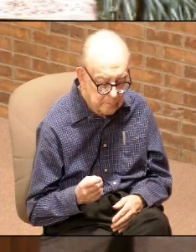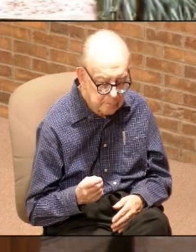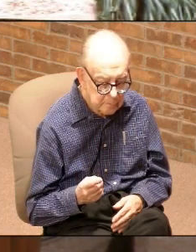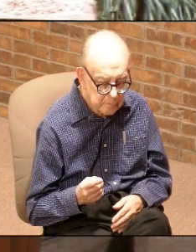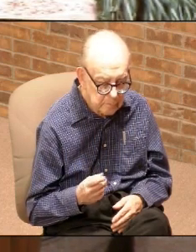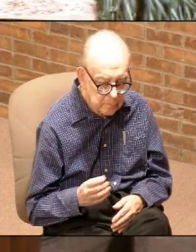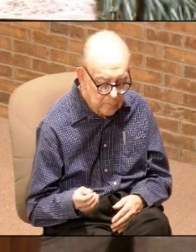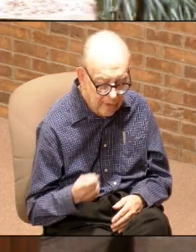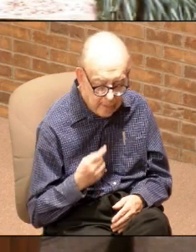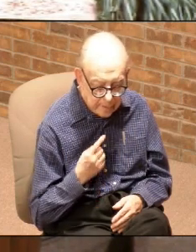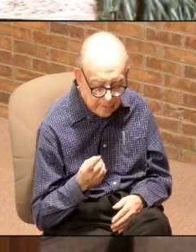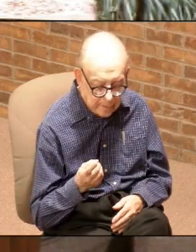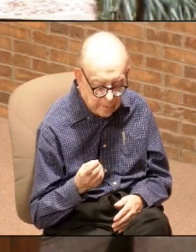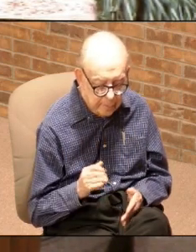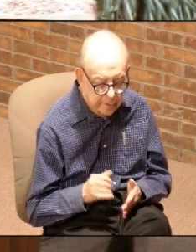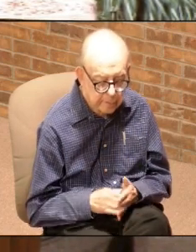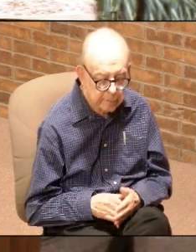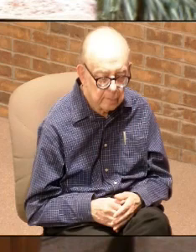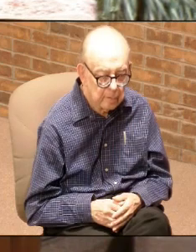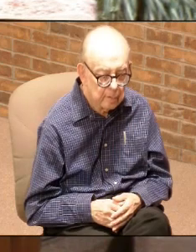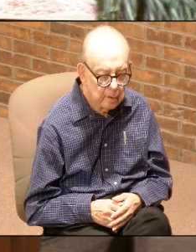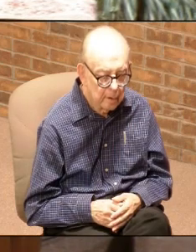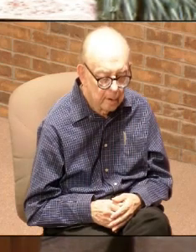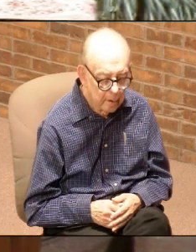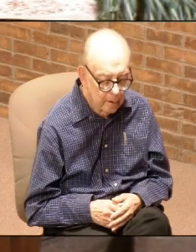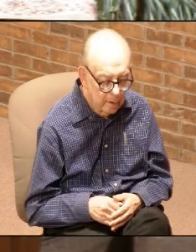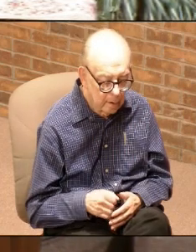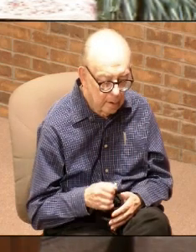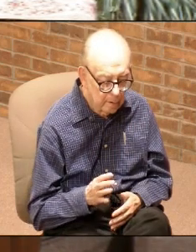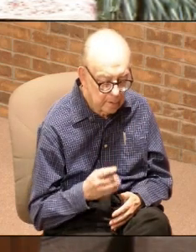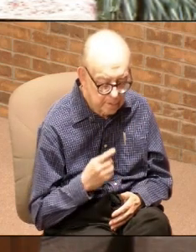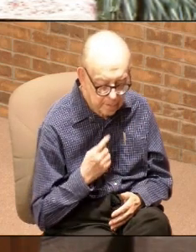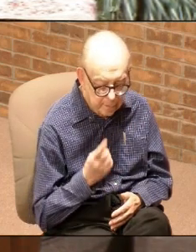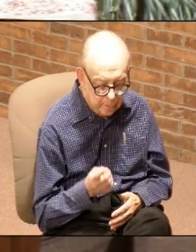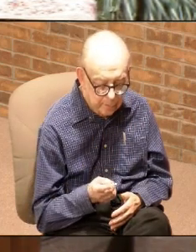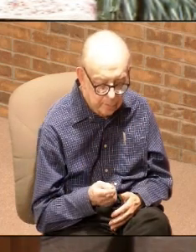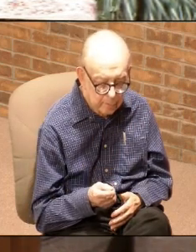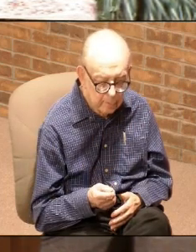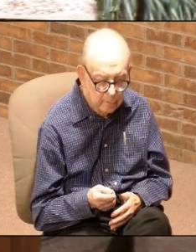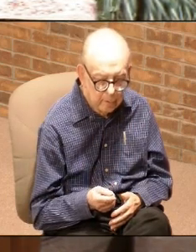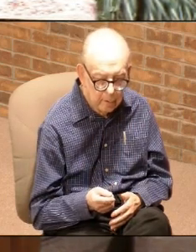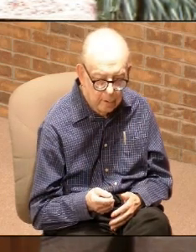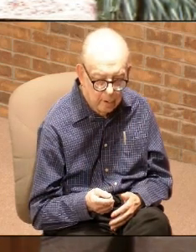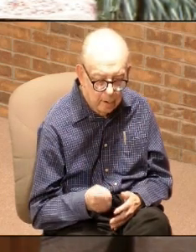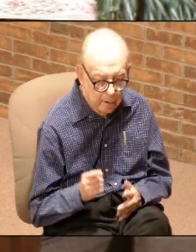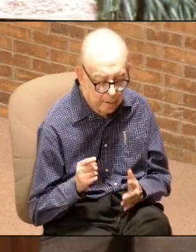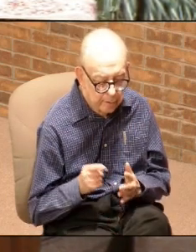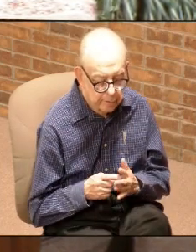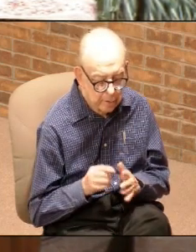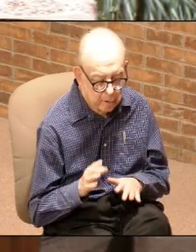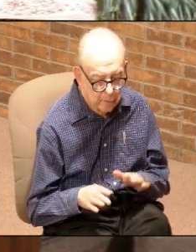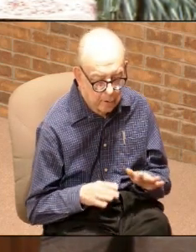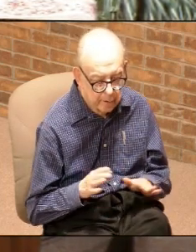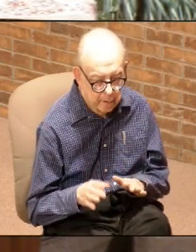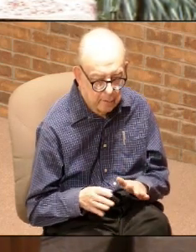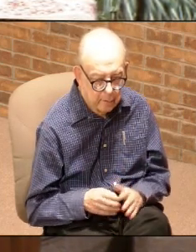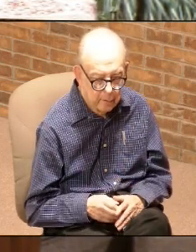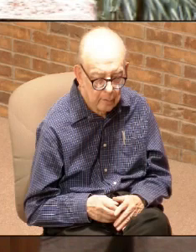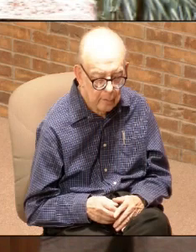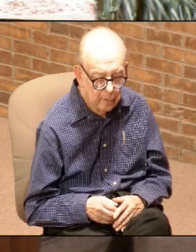And I say to you this, God has told you, start walking.